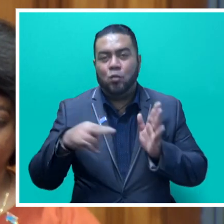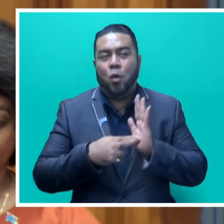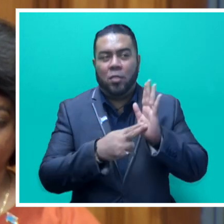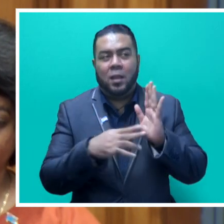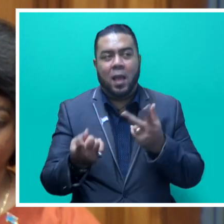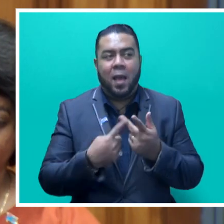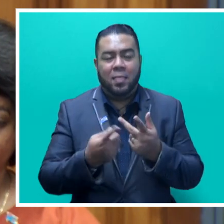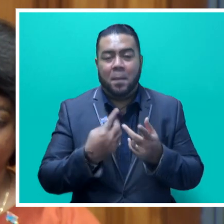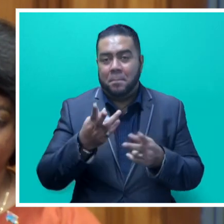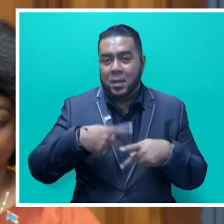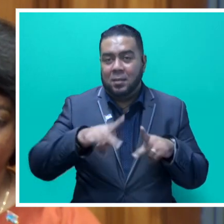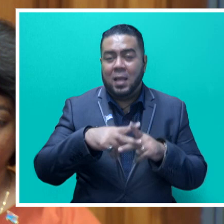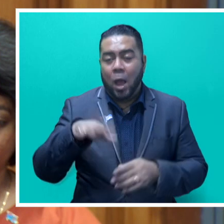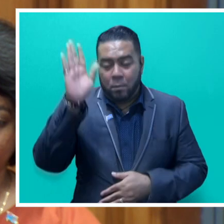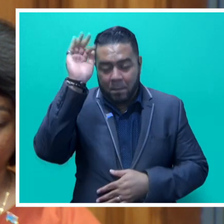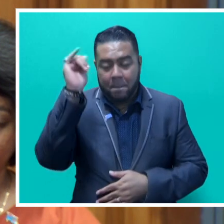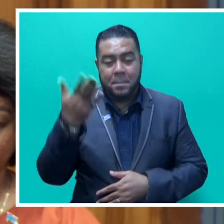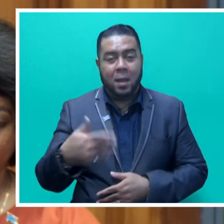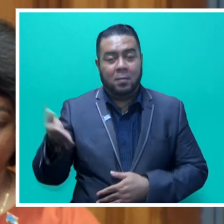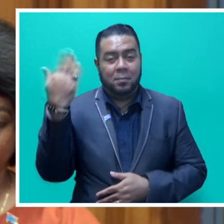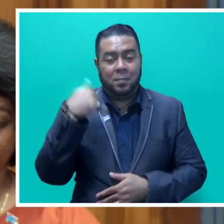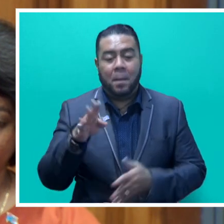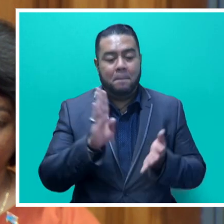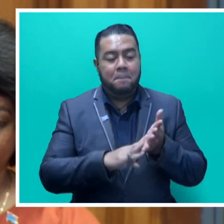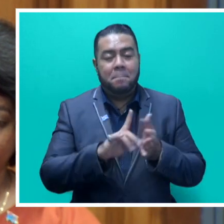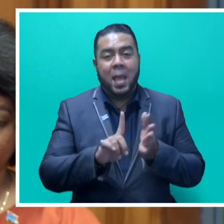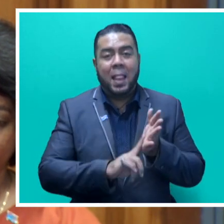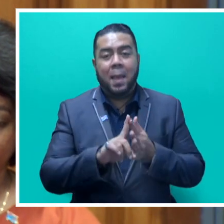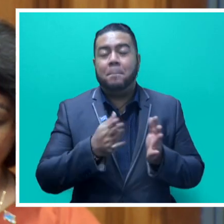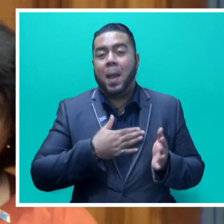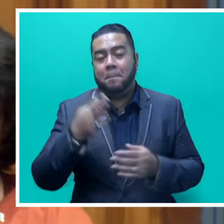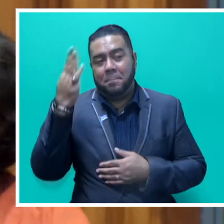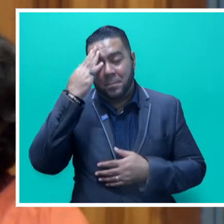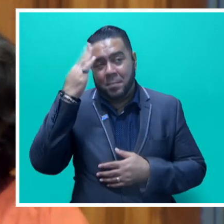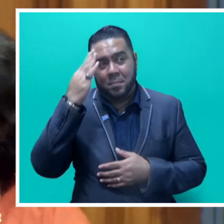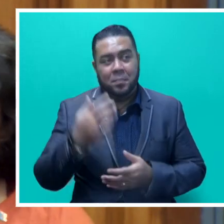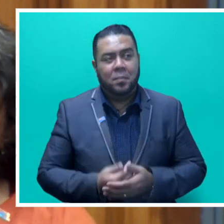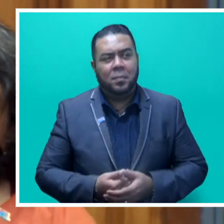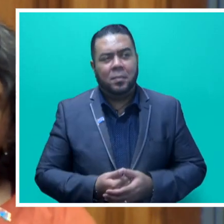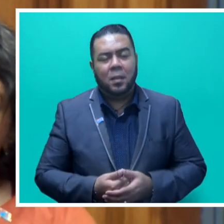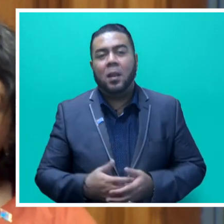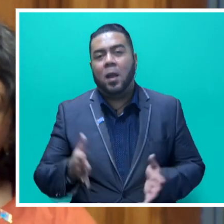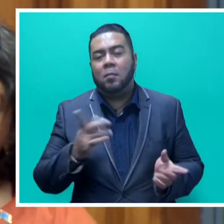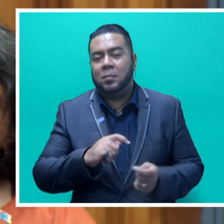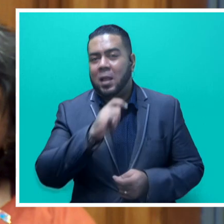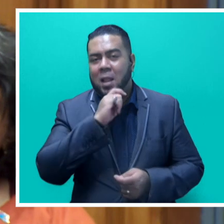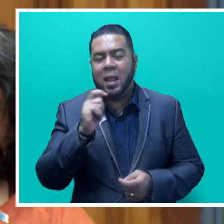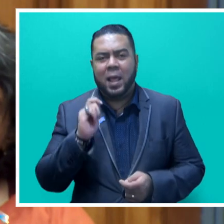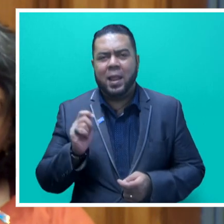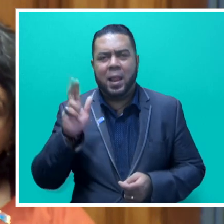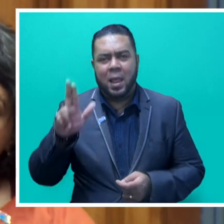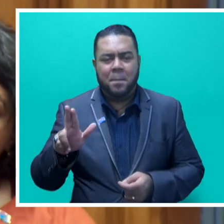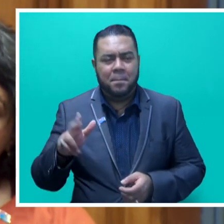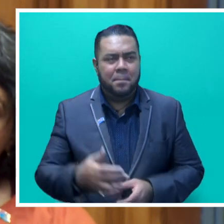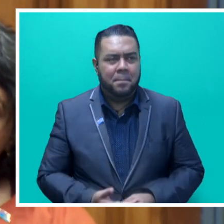Fiji. I remember my late mother, Mele Langilangi Tiki Loma Loma, and her connections in Tumbou, Lakemba and Dakwilo